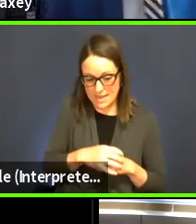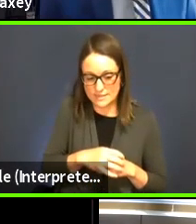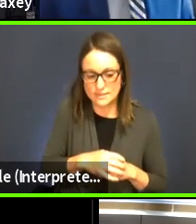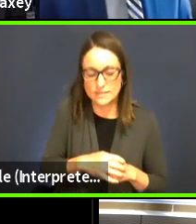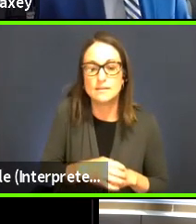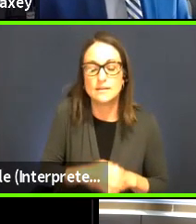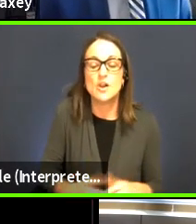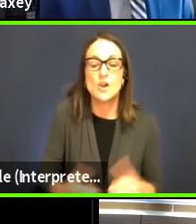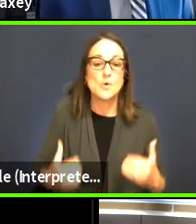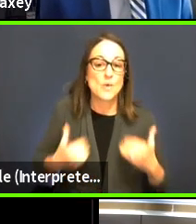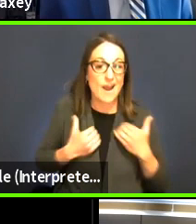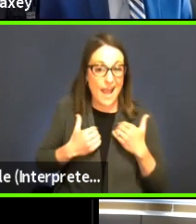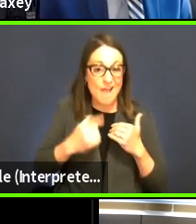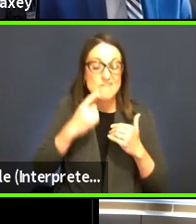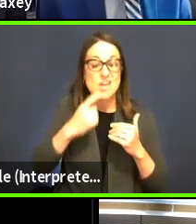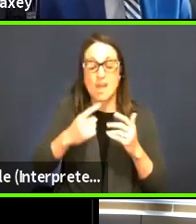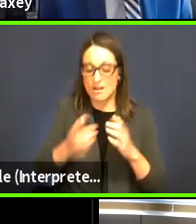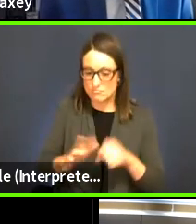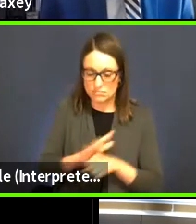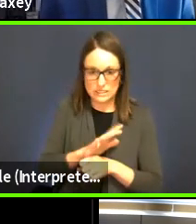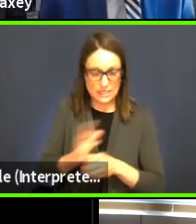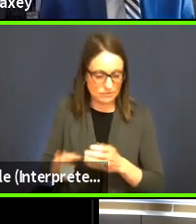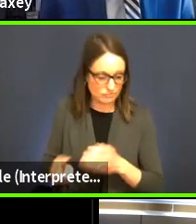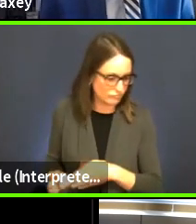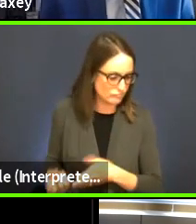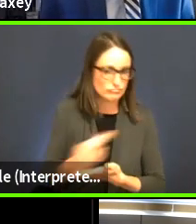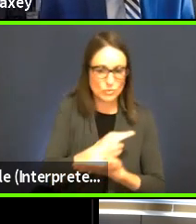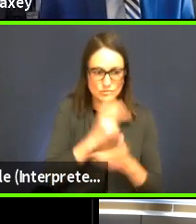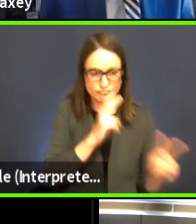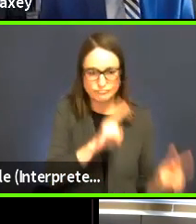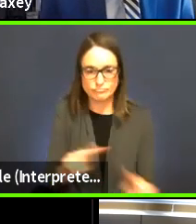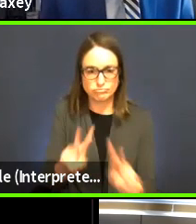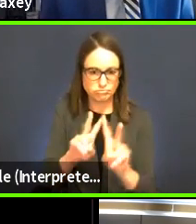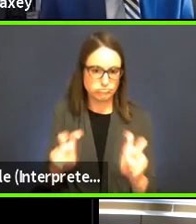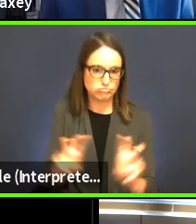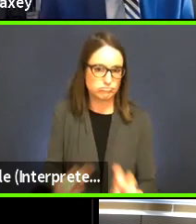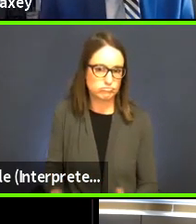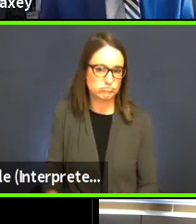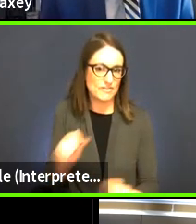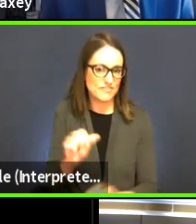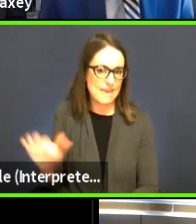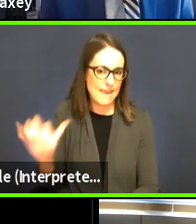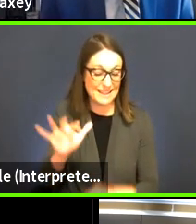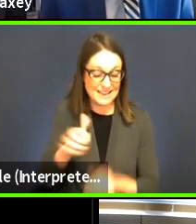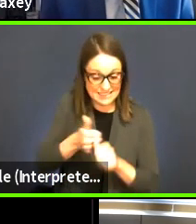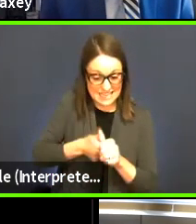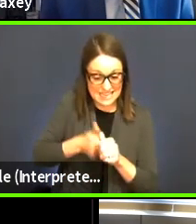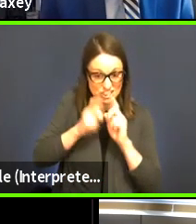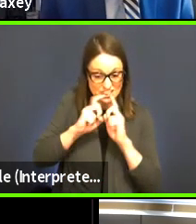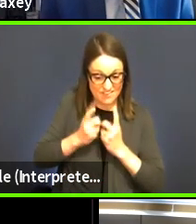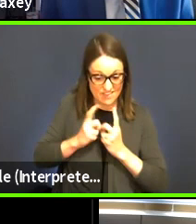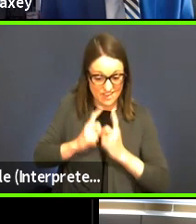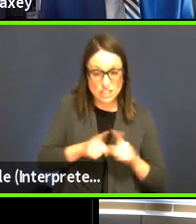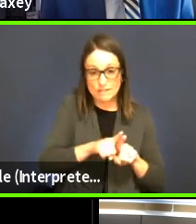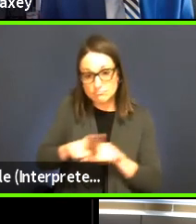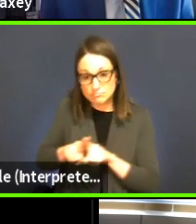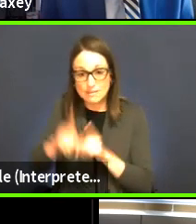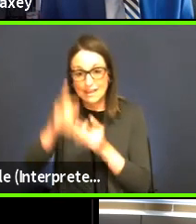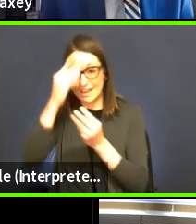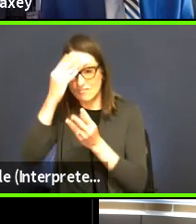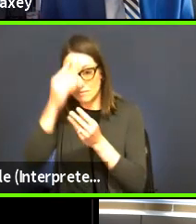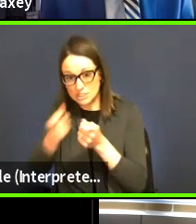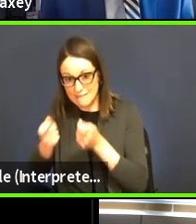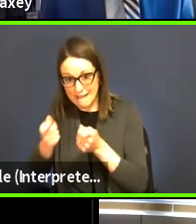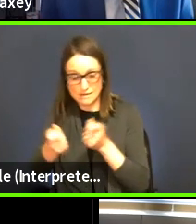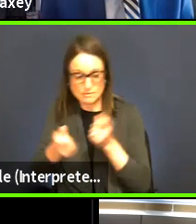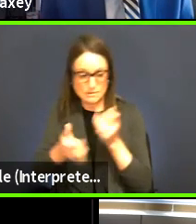a vertical review of our campus, and the heads of each division, as well as information management and technology and